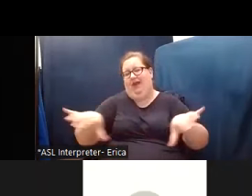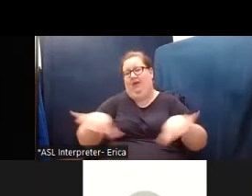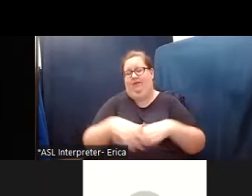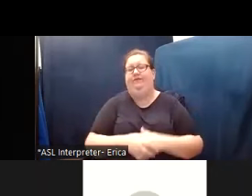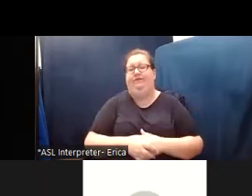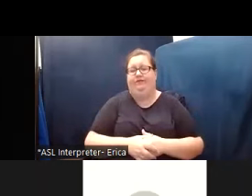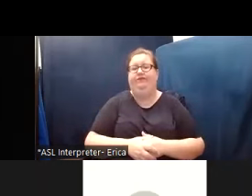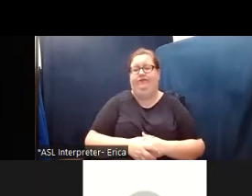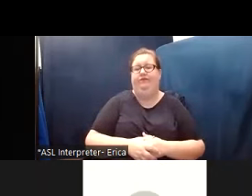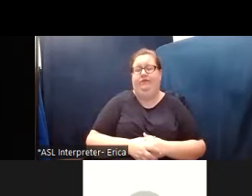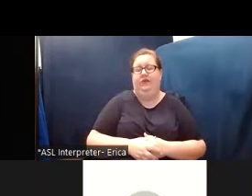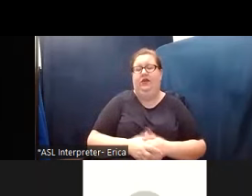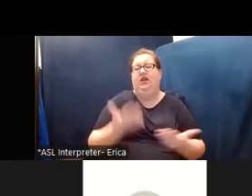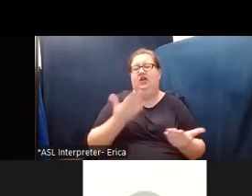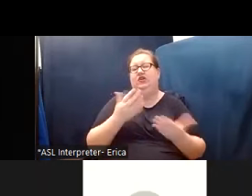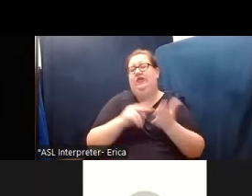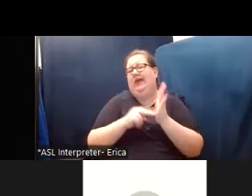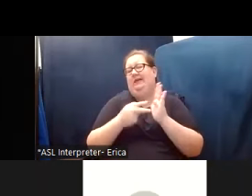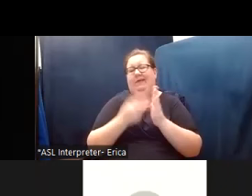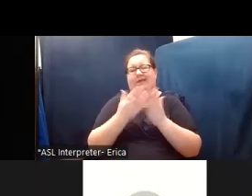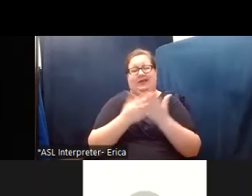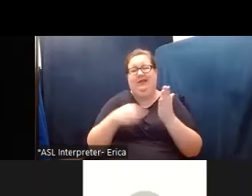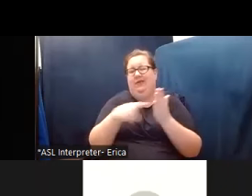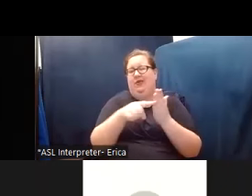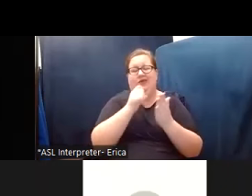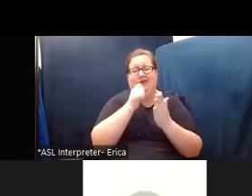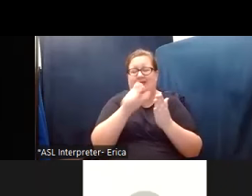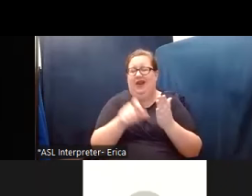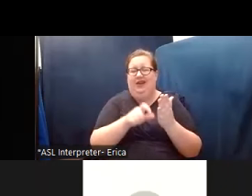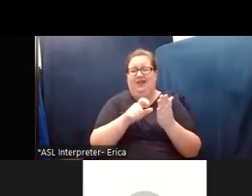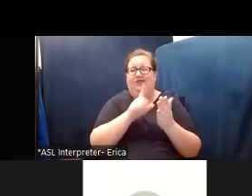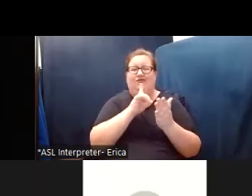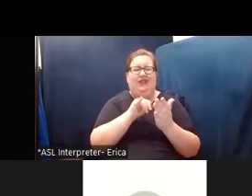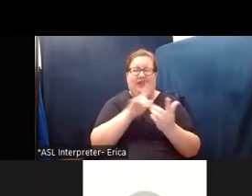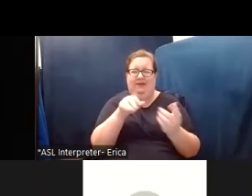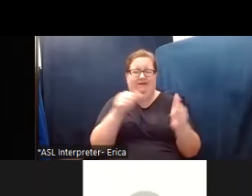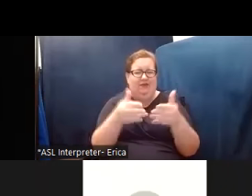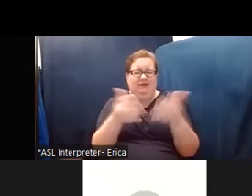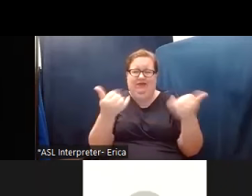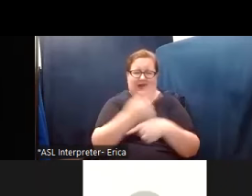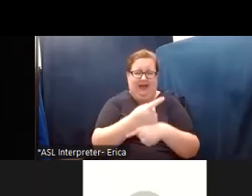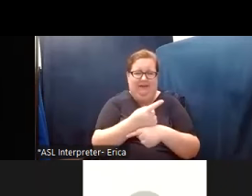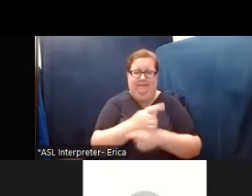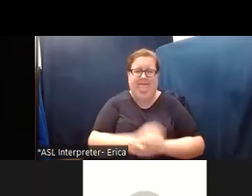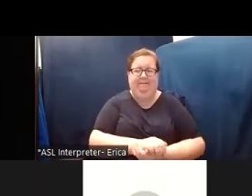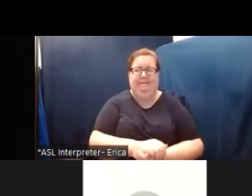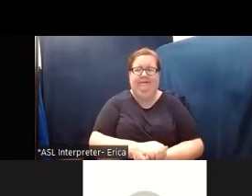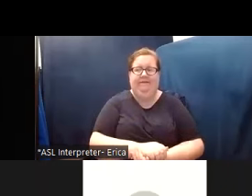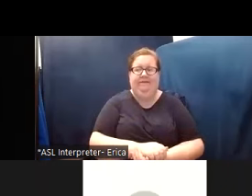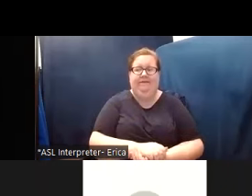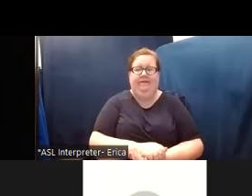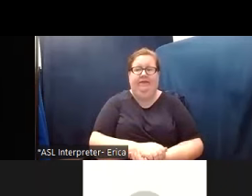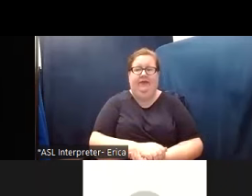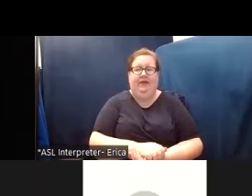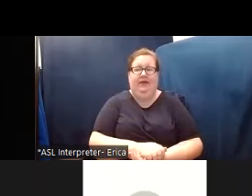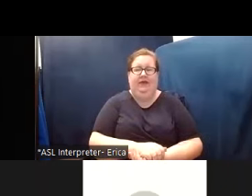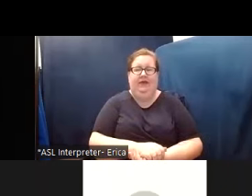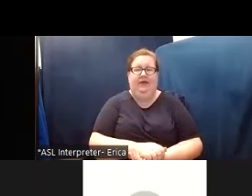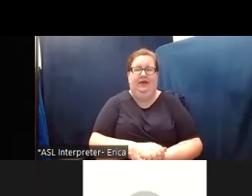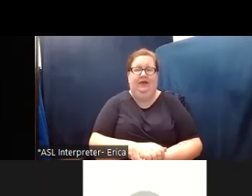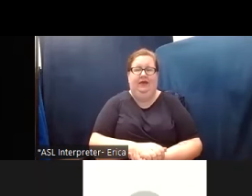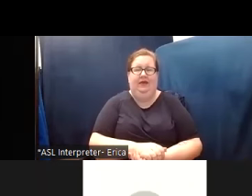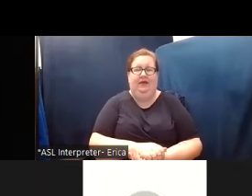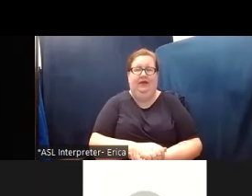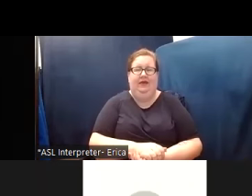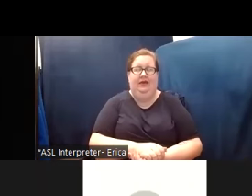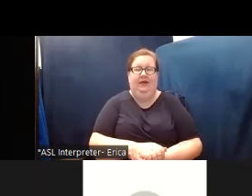just, naming that some of those things are not going to be directly part of our conversation today. So Mary, what do you think? I'm going to suggest that people